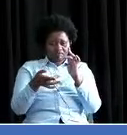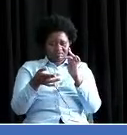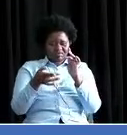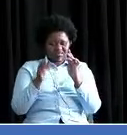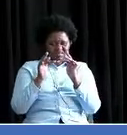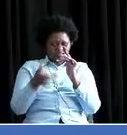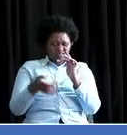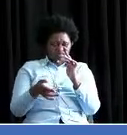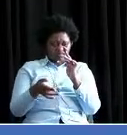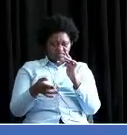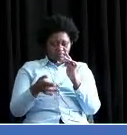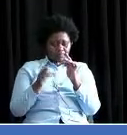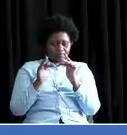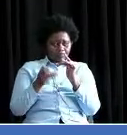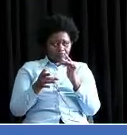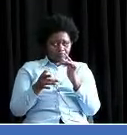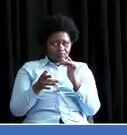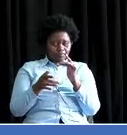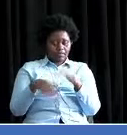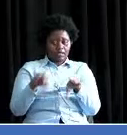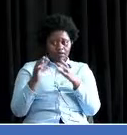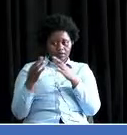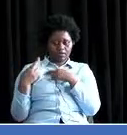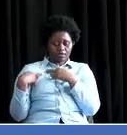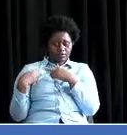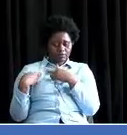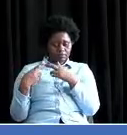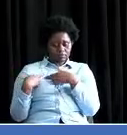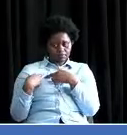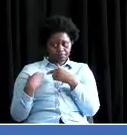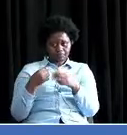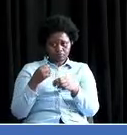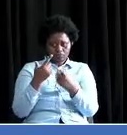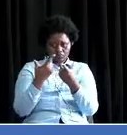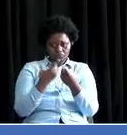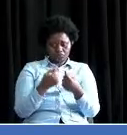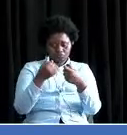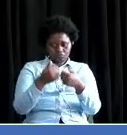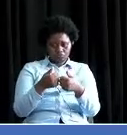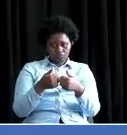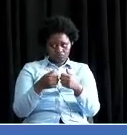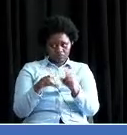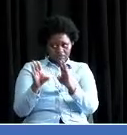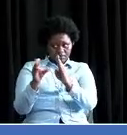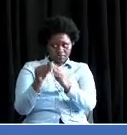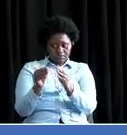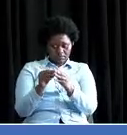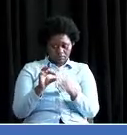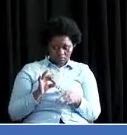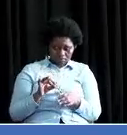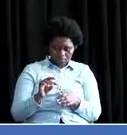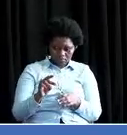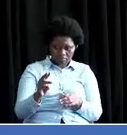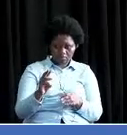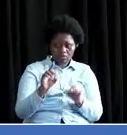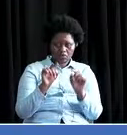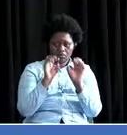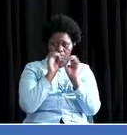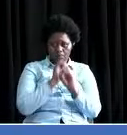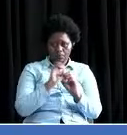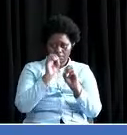is a full. They are responsible for running the city on day-to-day basis. So meaning there's no